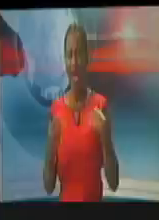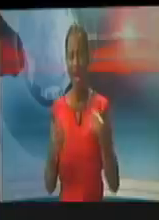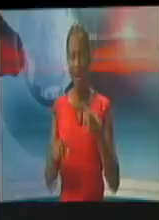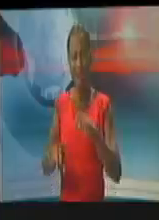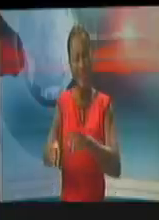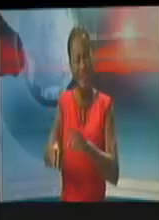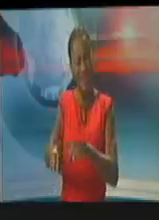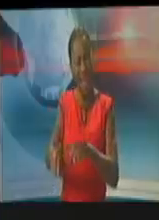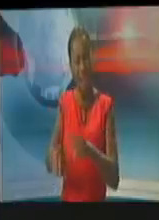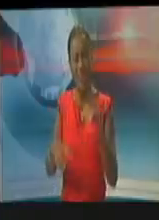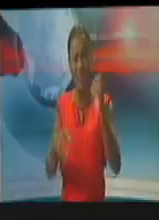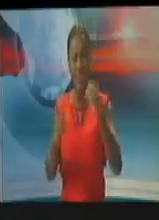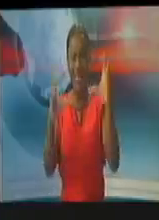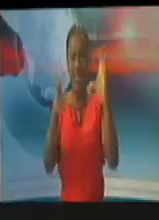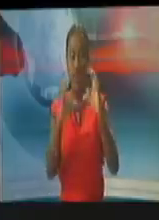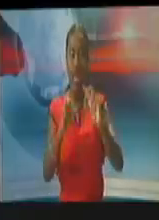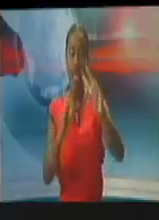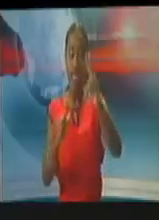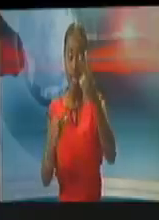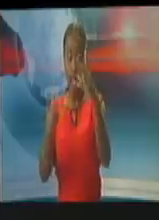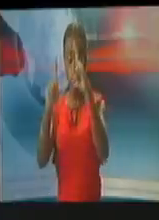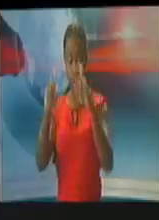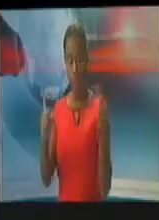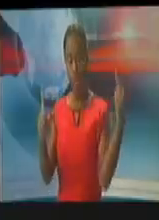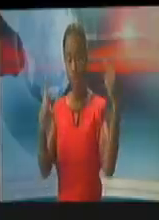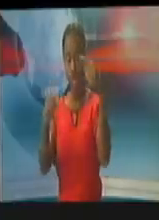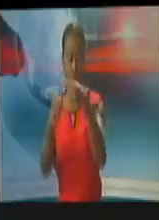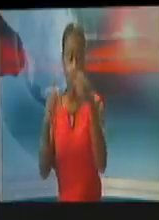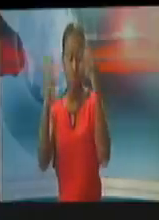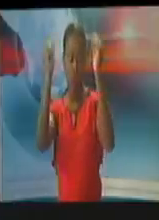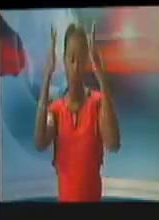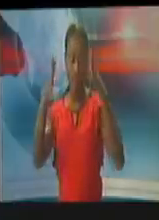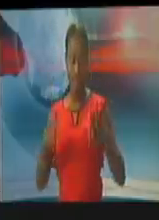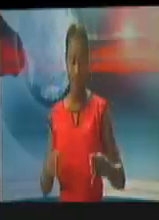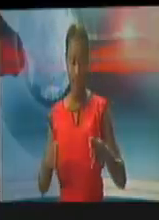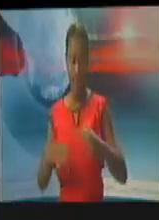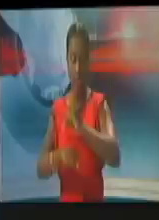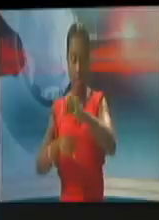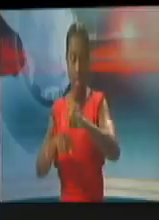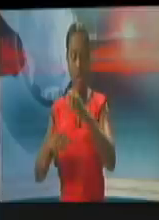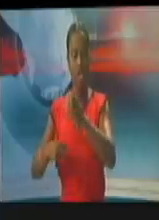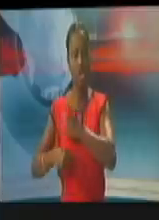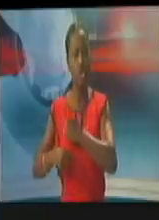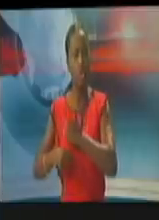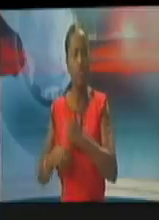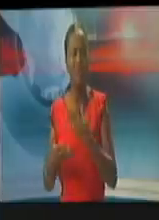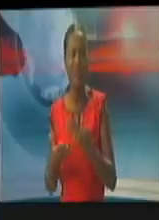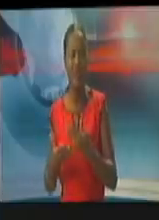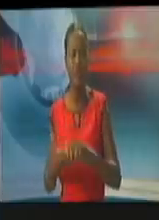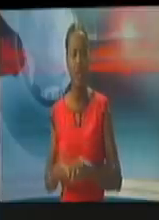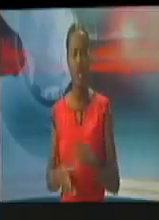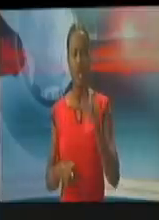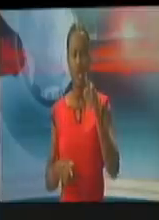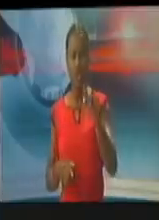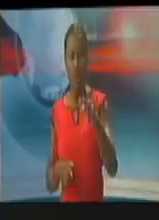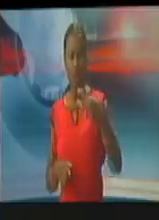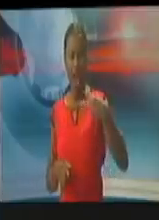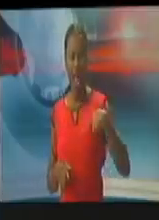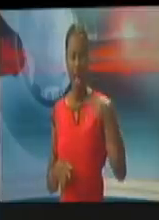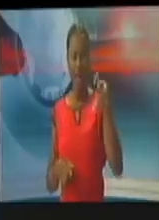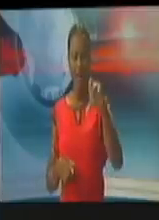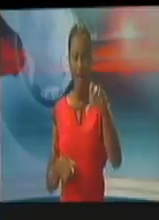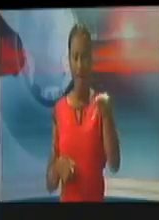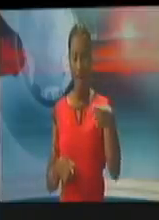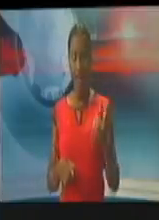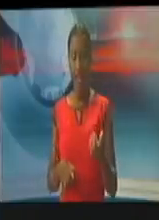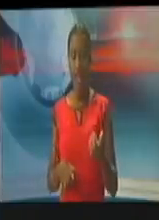certified? And second question to Minister Young, with respect, well, I know you would have touched on it earlier, but do you have any specific